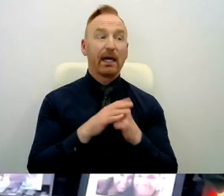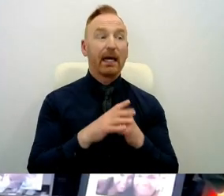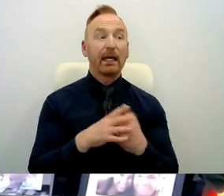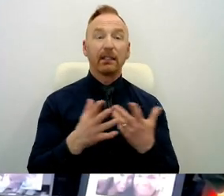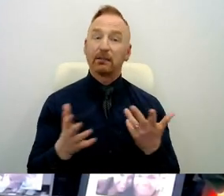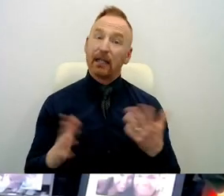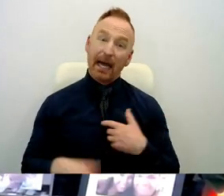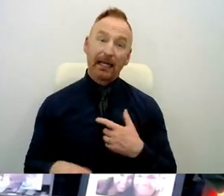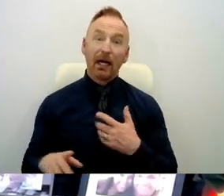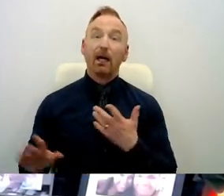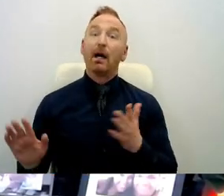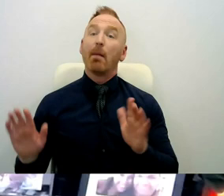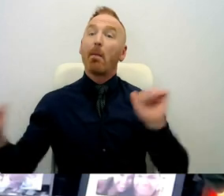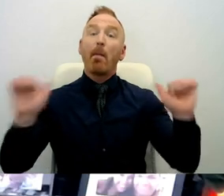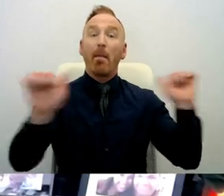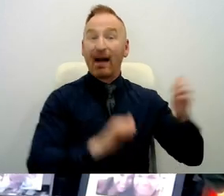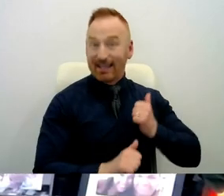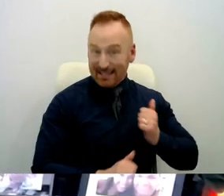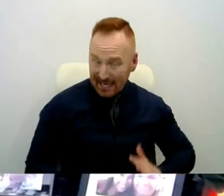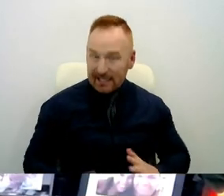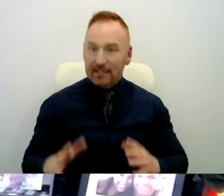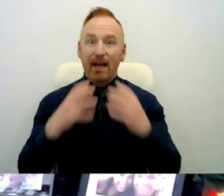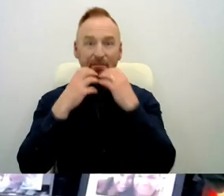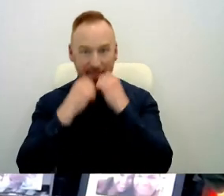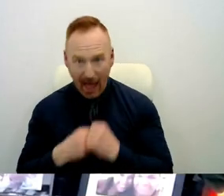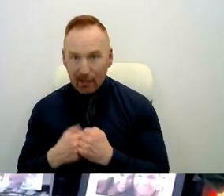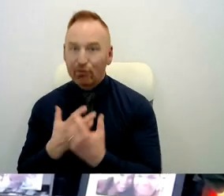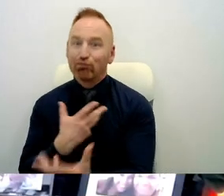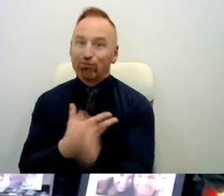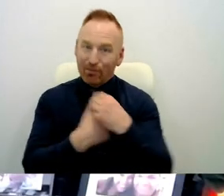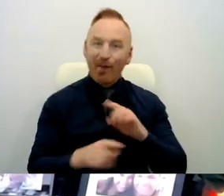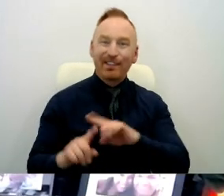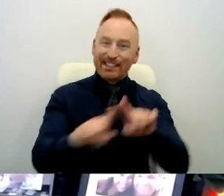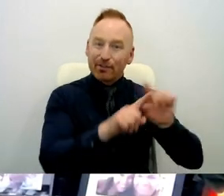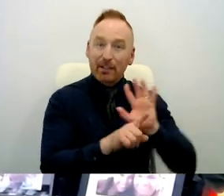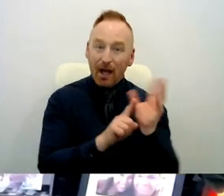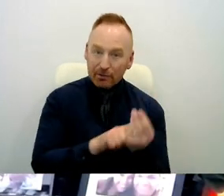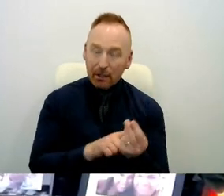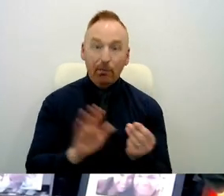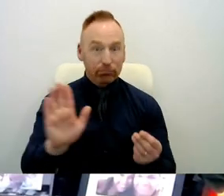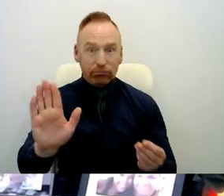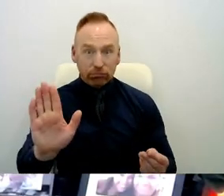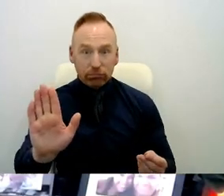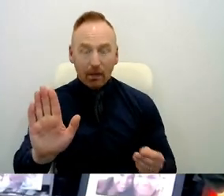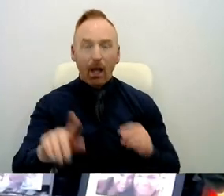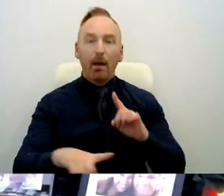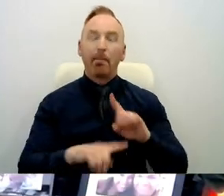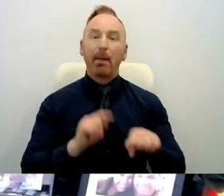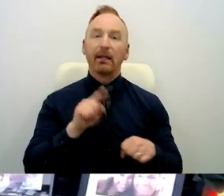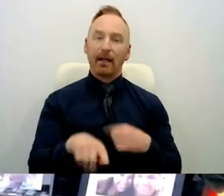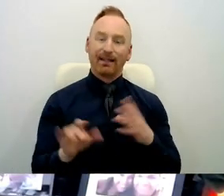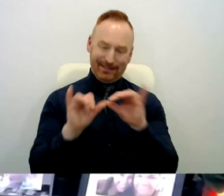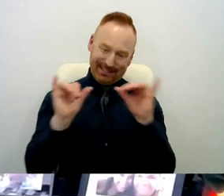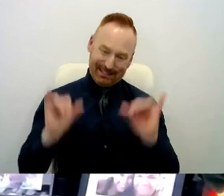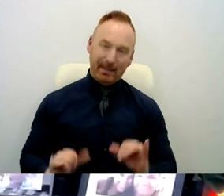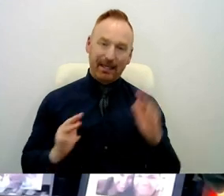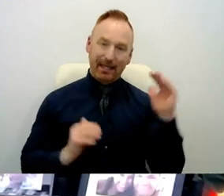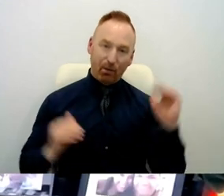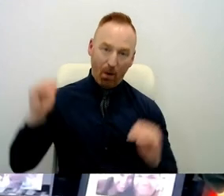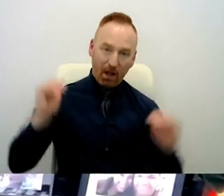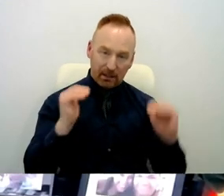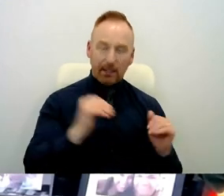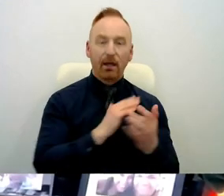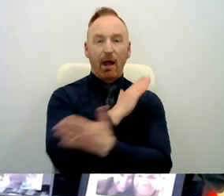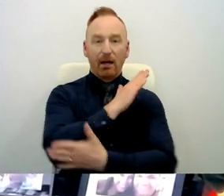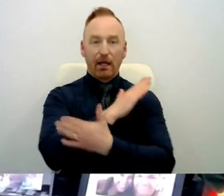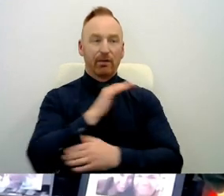cultural differences of all Canadians, don't get me wrong, doing that without acknowledging or seeking to understand deep systemic inequalities that